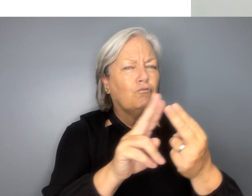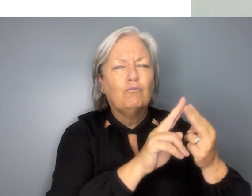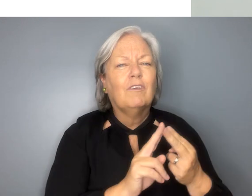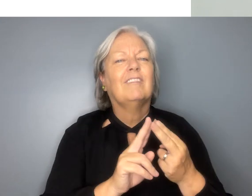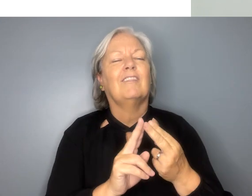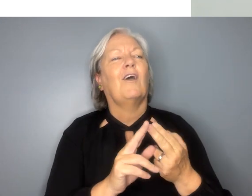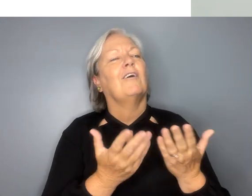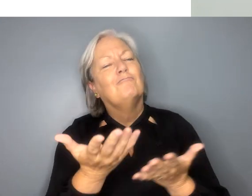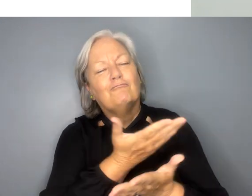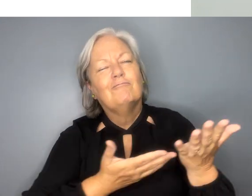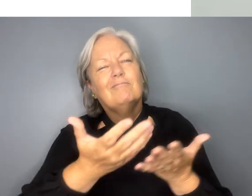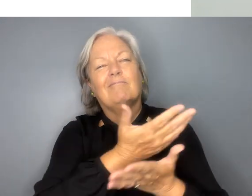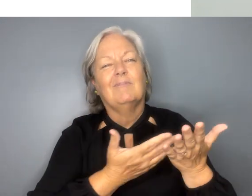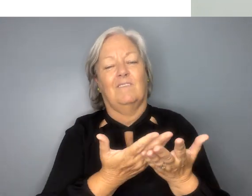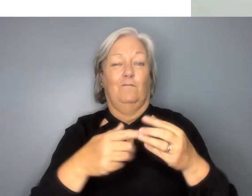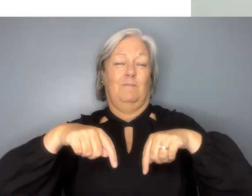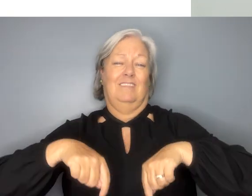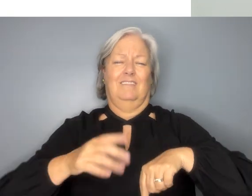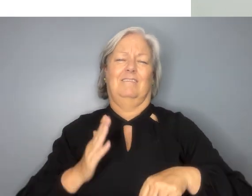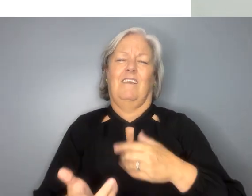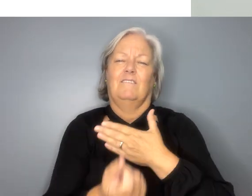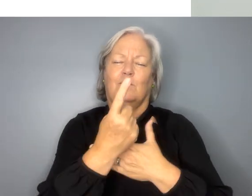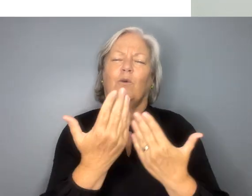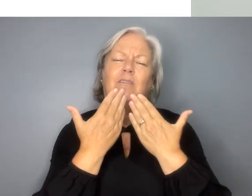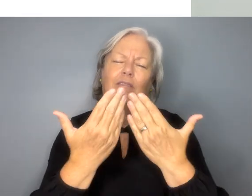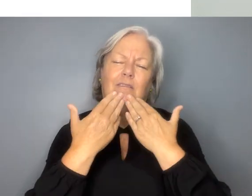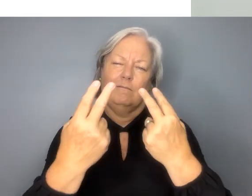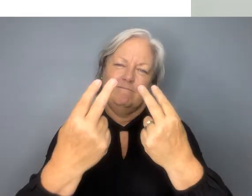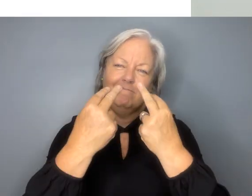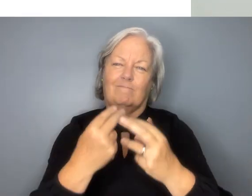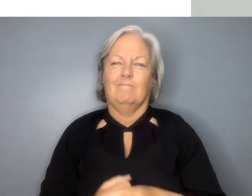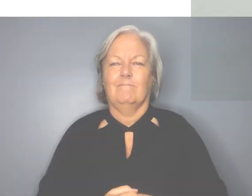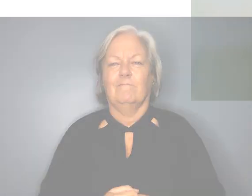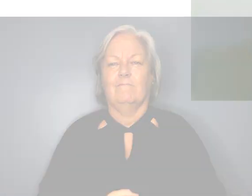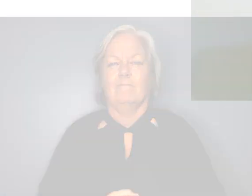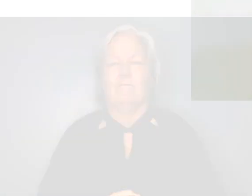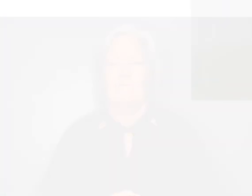networking and to continue the conversation from today's event. Thank you again for watching.